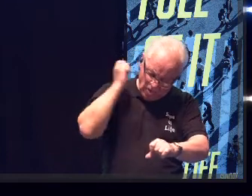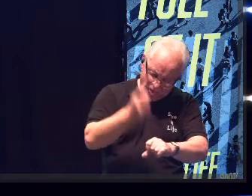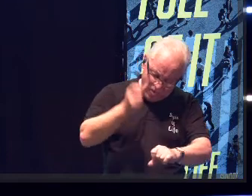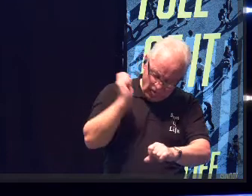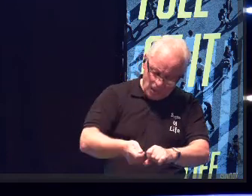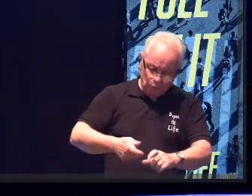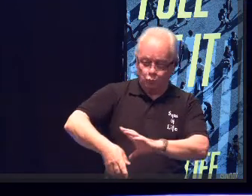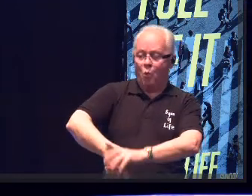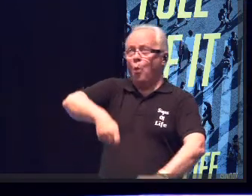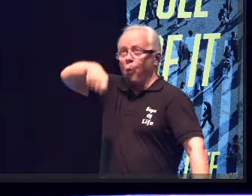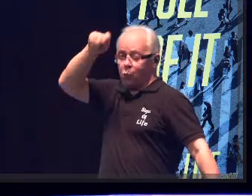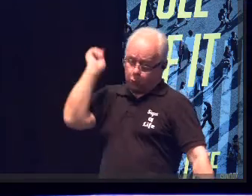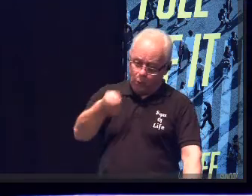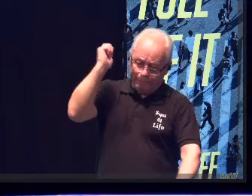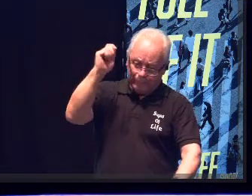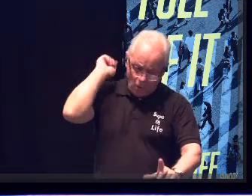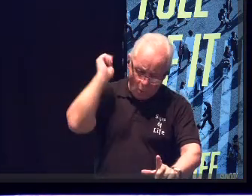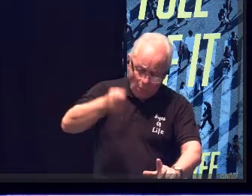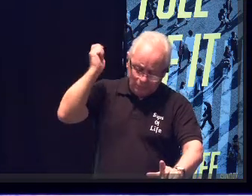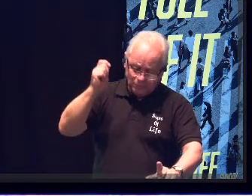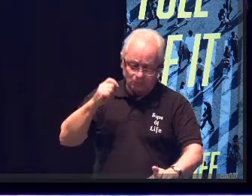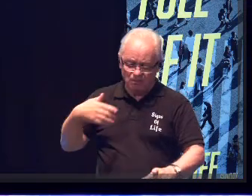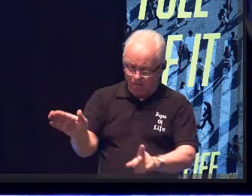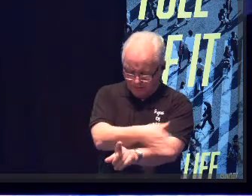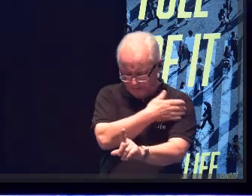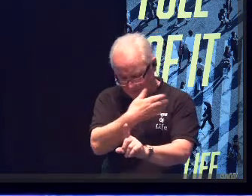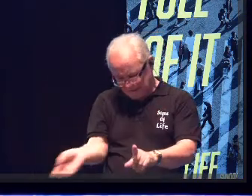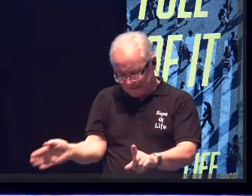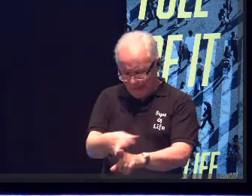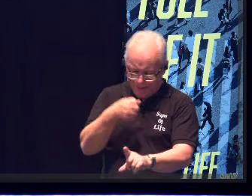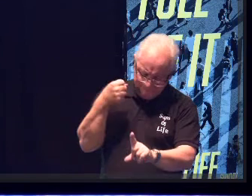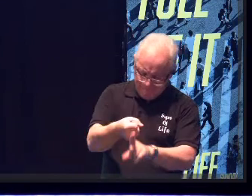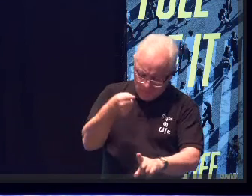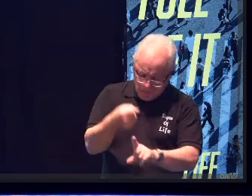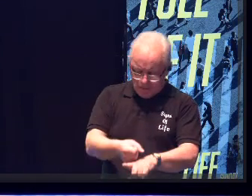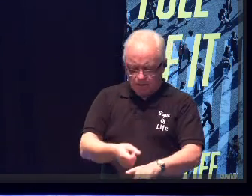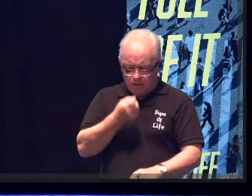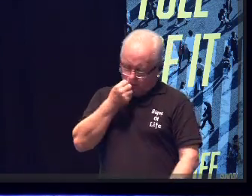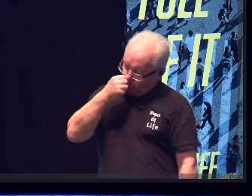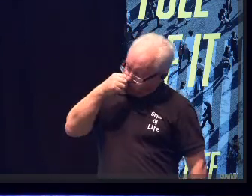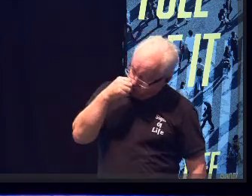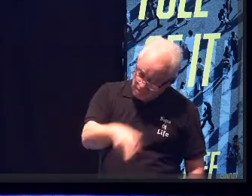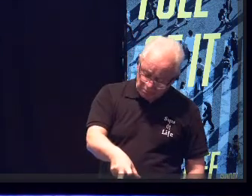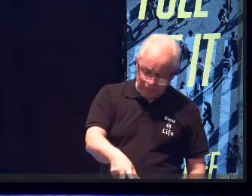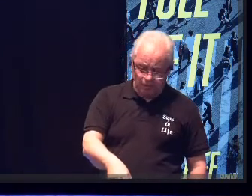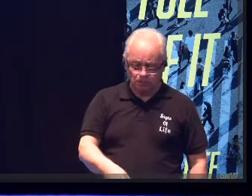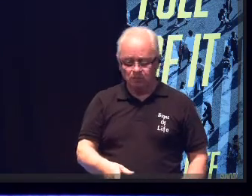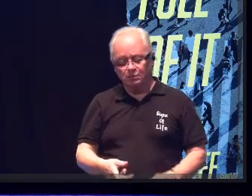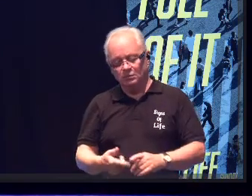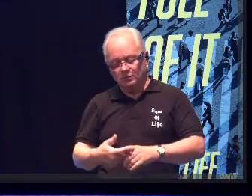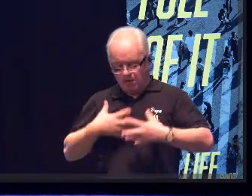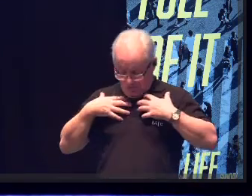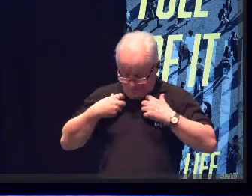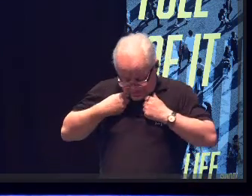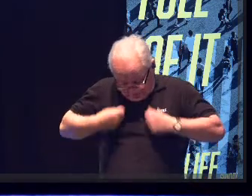He was whipped. He was slapped. He was spat at. He was